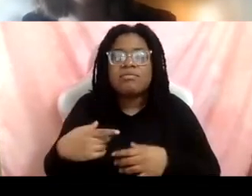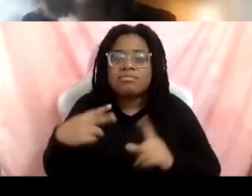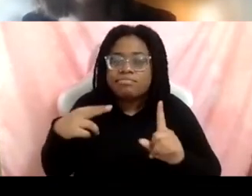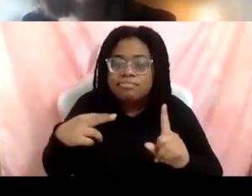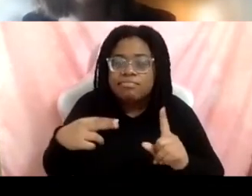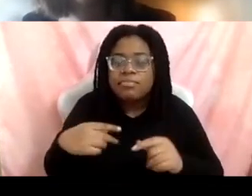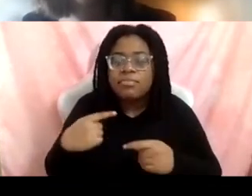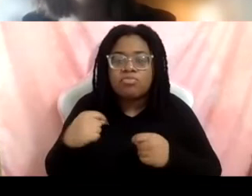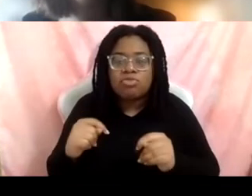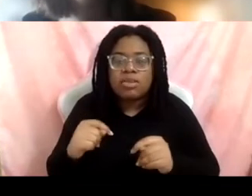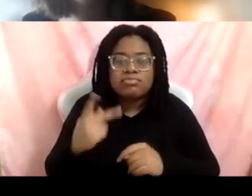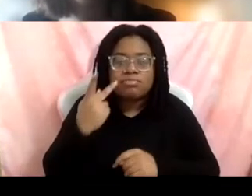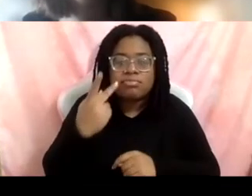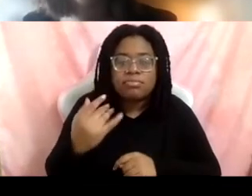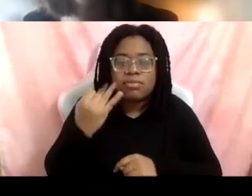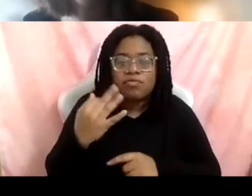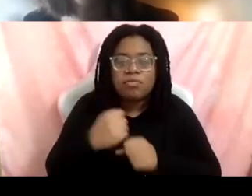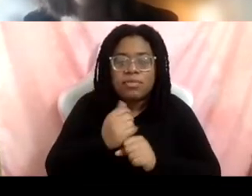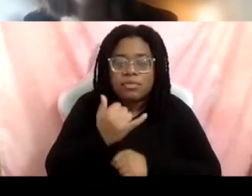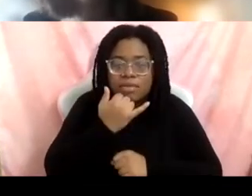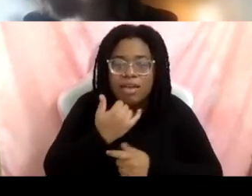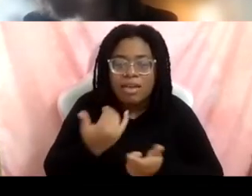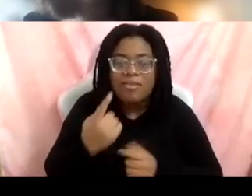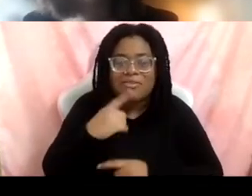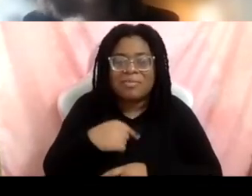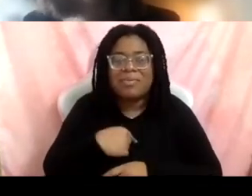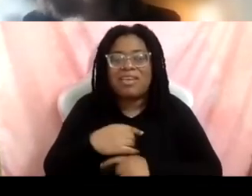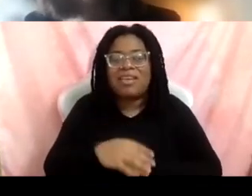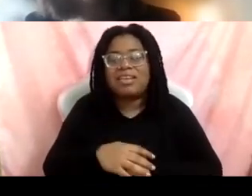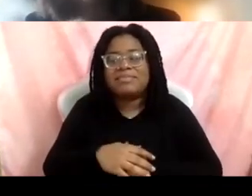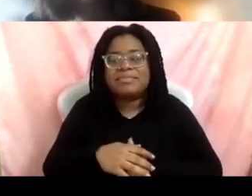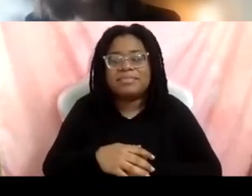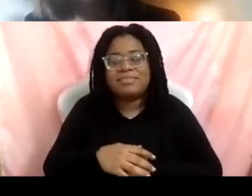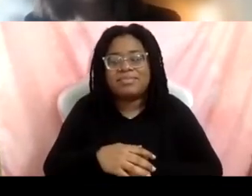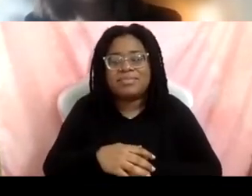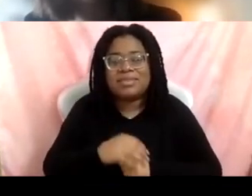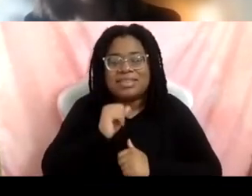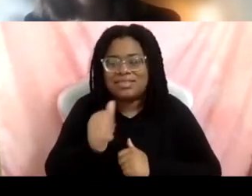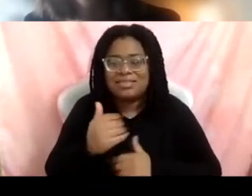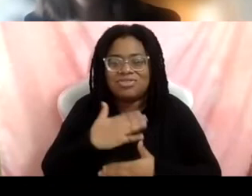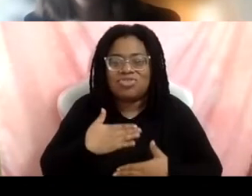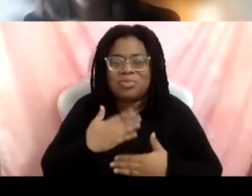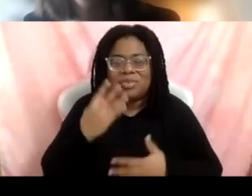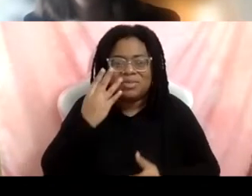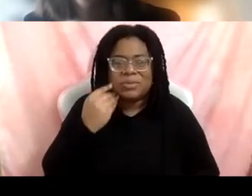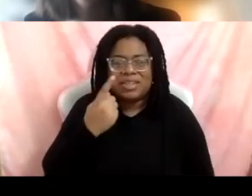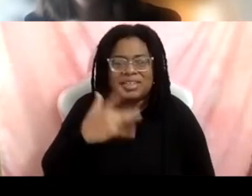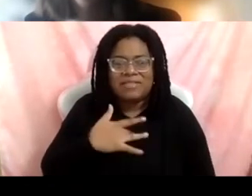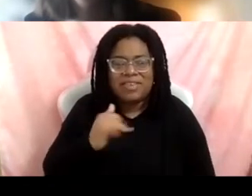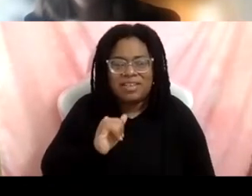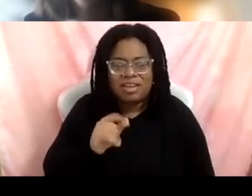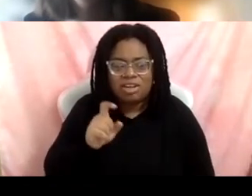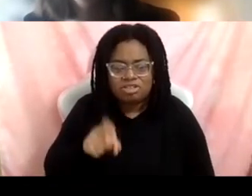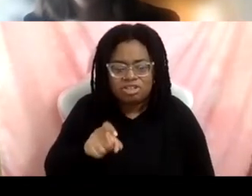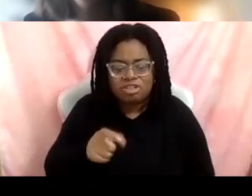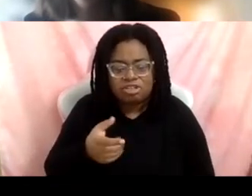a mistake. And it for me, it was not an enjoyable experience, because I felt like, well, I should be getting